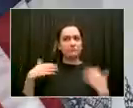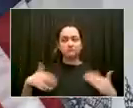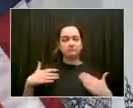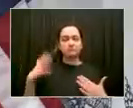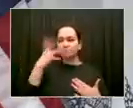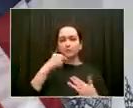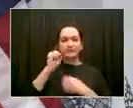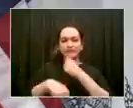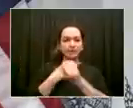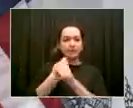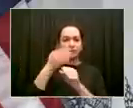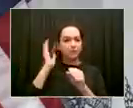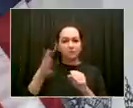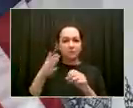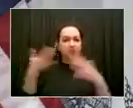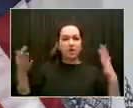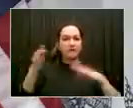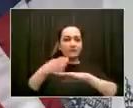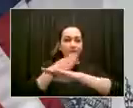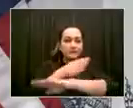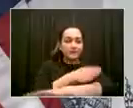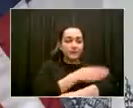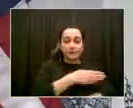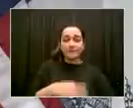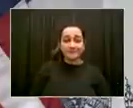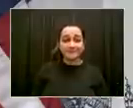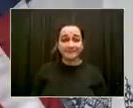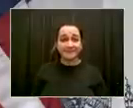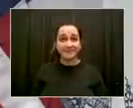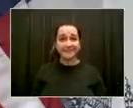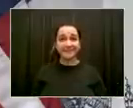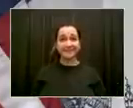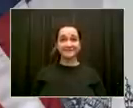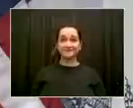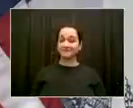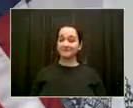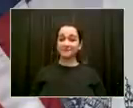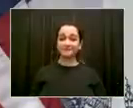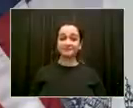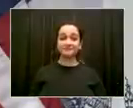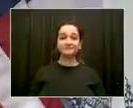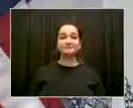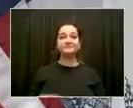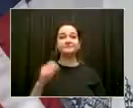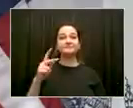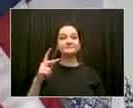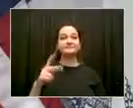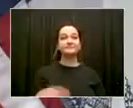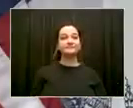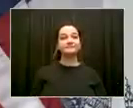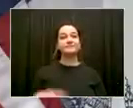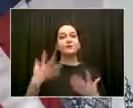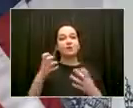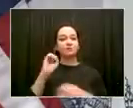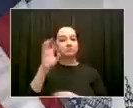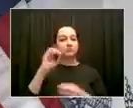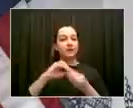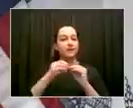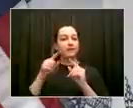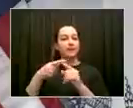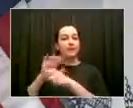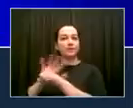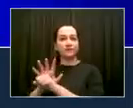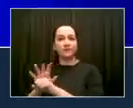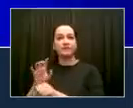Okay, let's do our indicators for today. And I'll just comment on this first one because, again, it is notable. Number